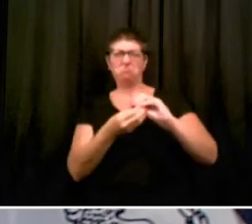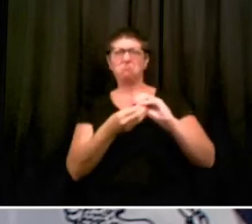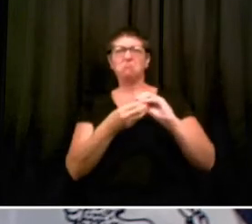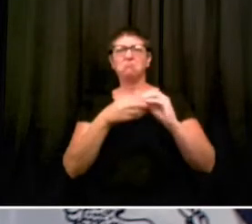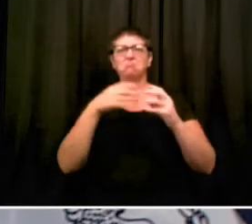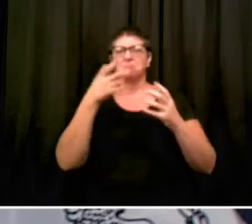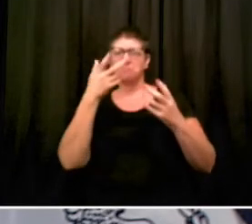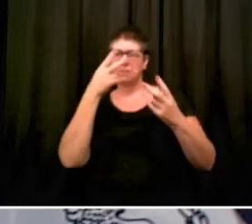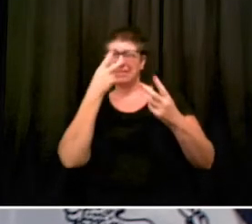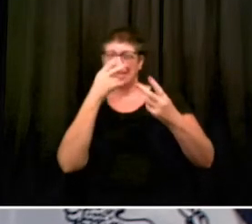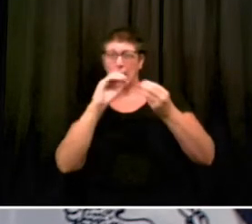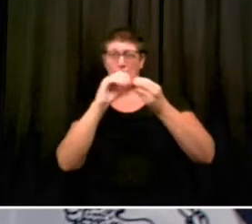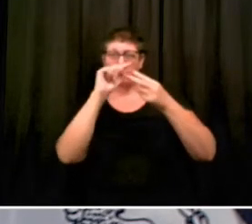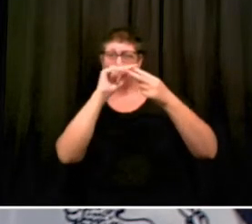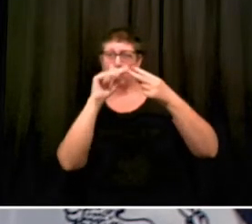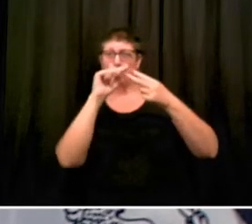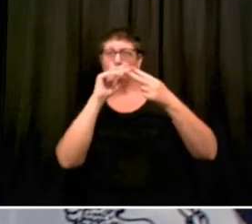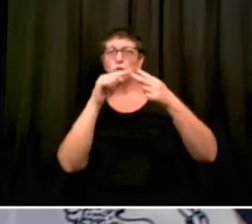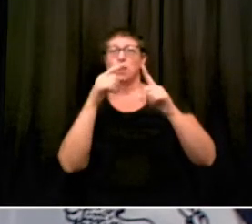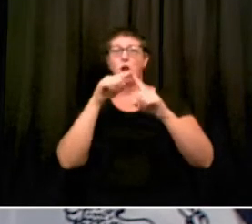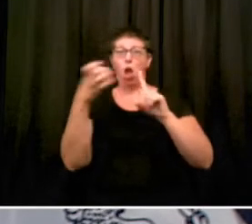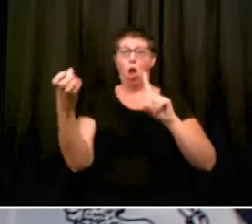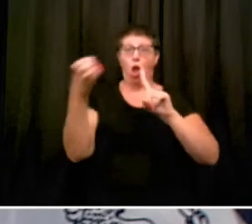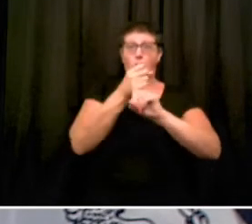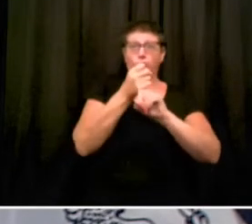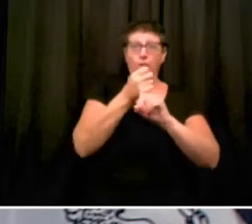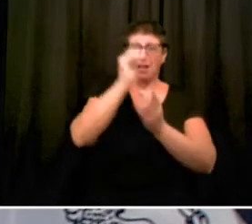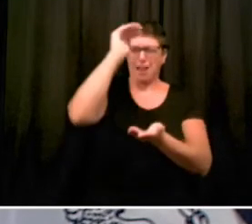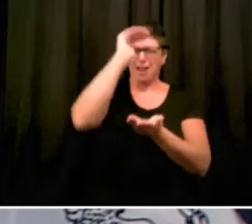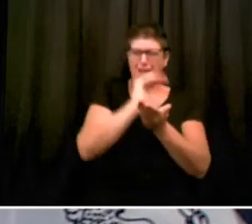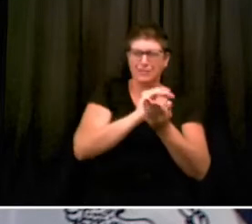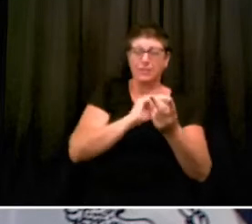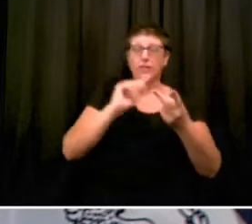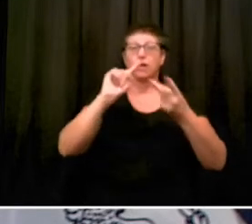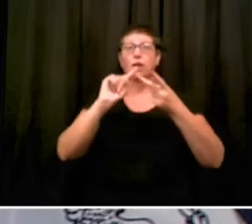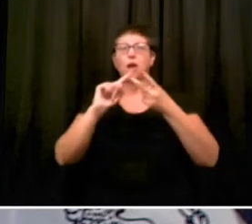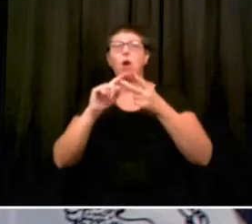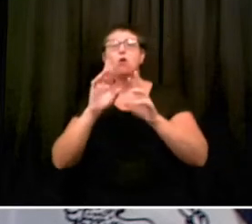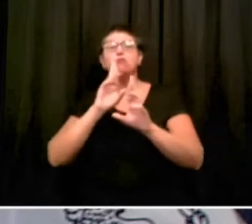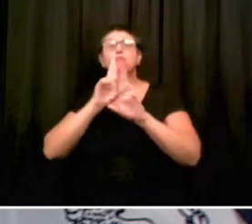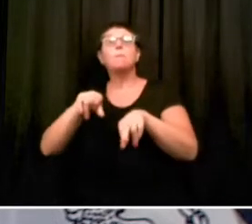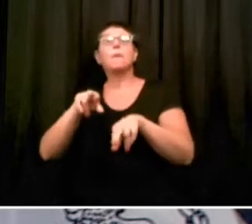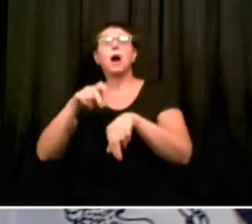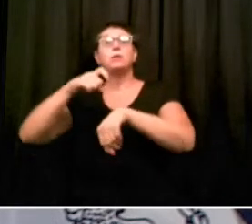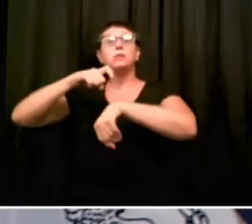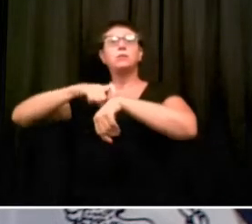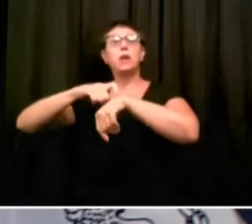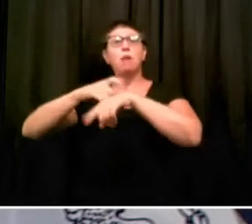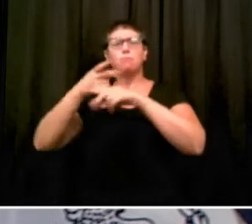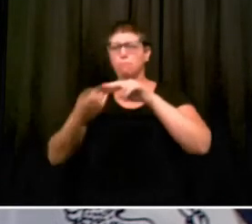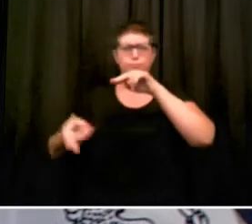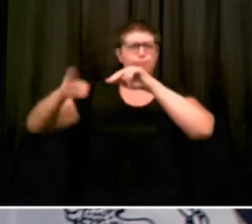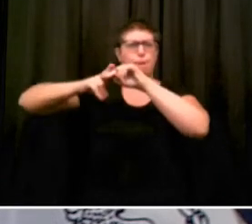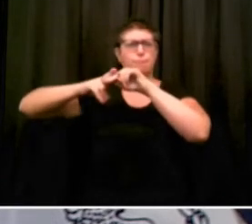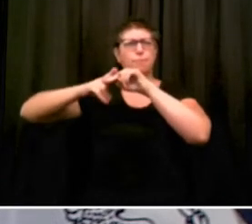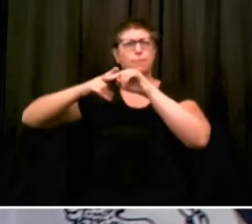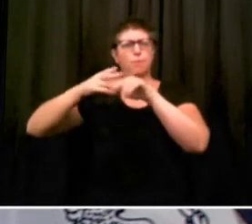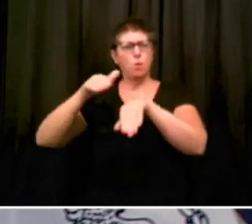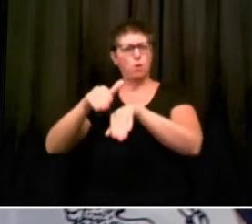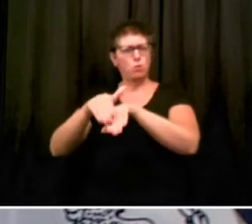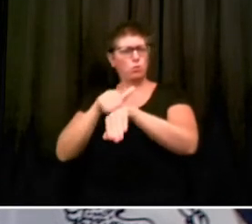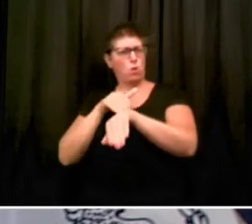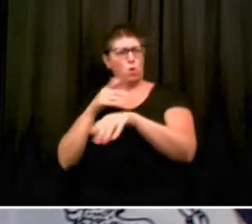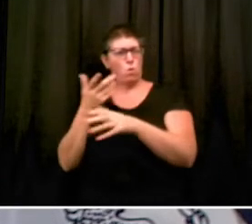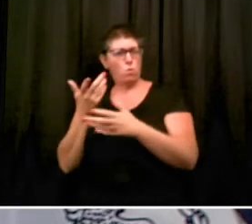up, how do you convince people that the work is getting done? And how frustrating is it that